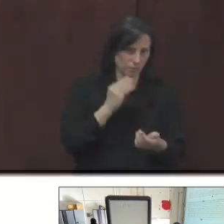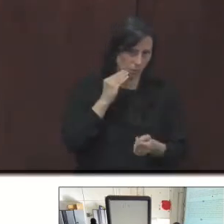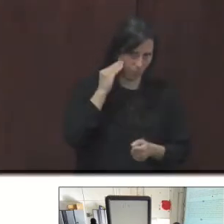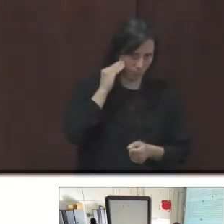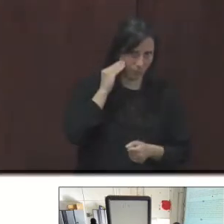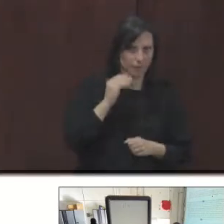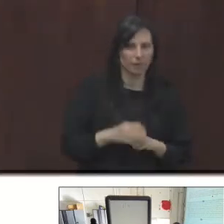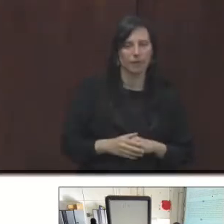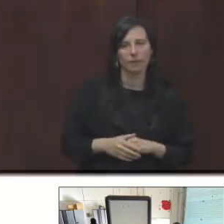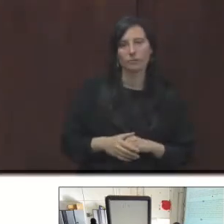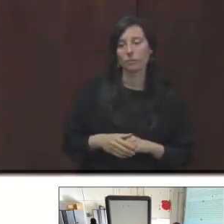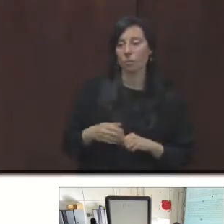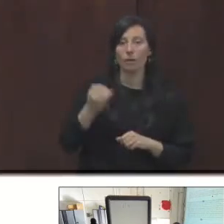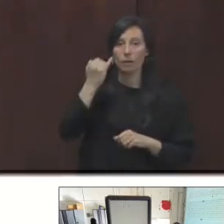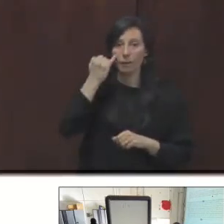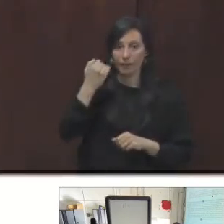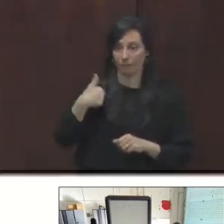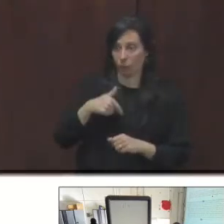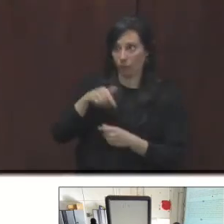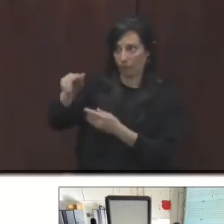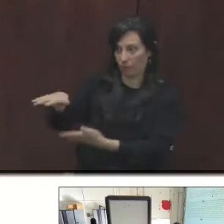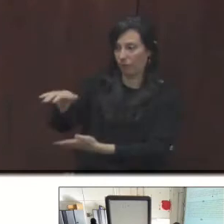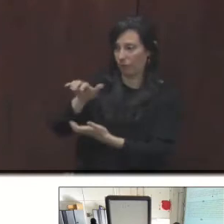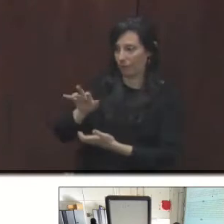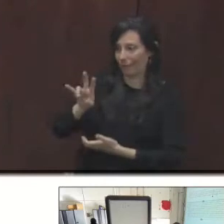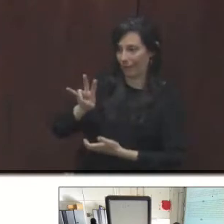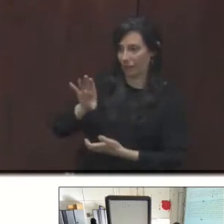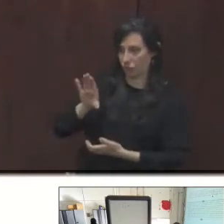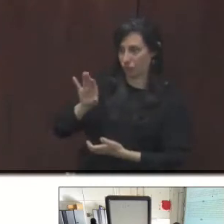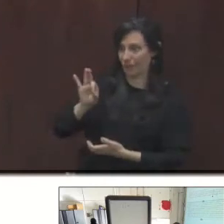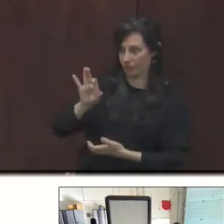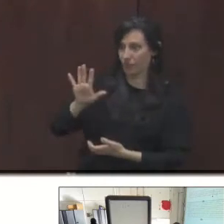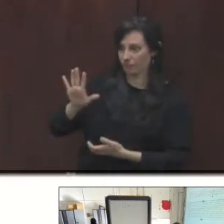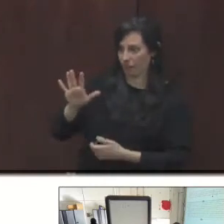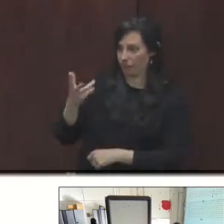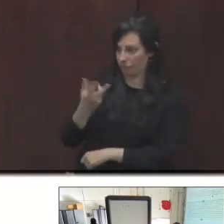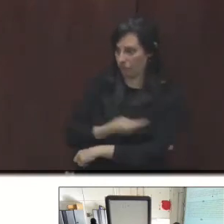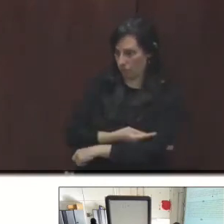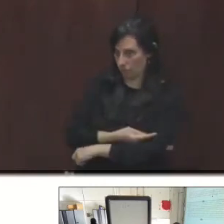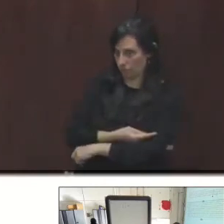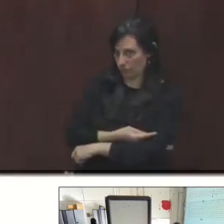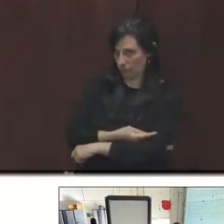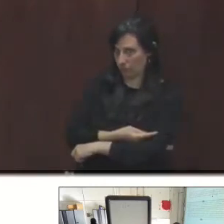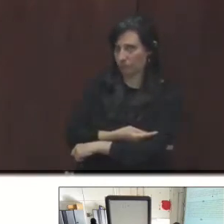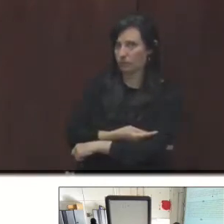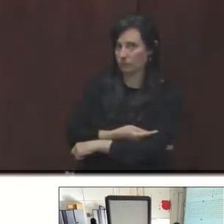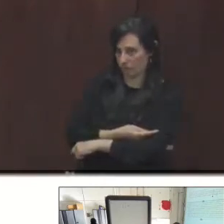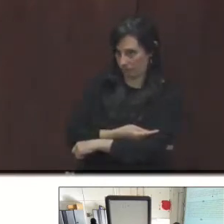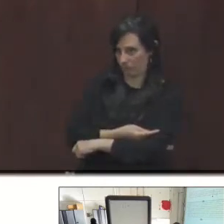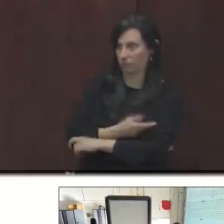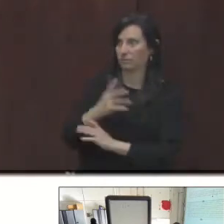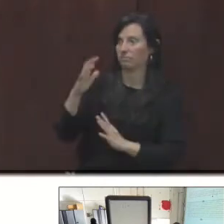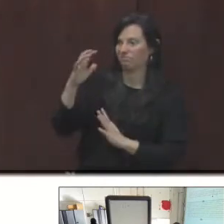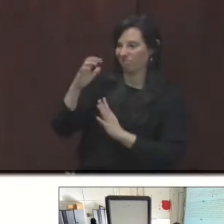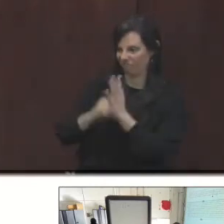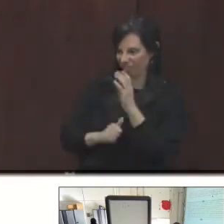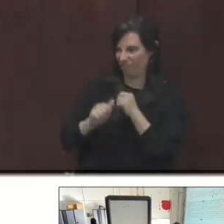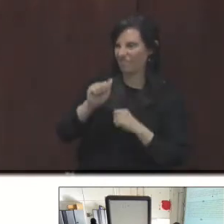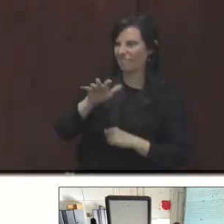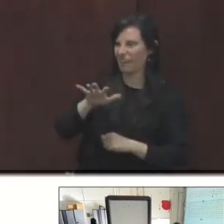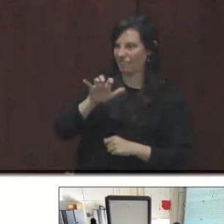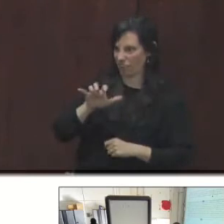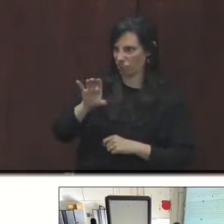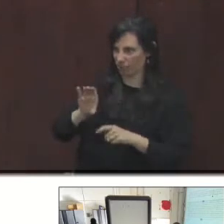if we get a weekly allotment of 975, those vaccines have to be drawn from that number. We don't